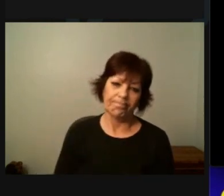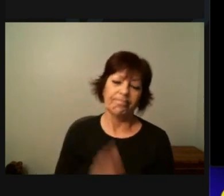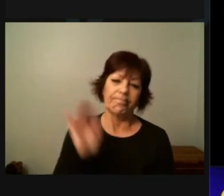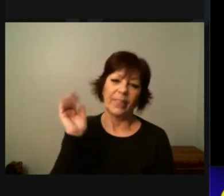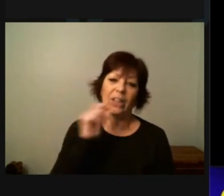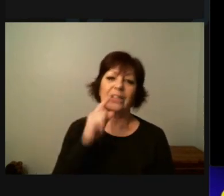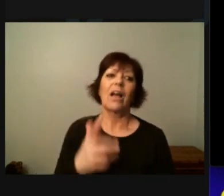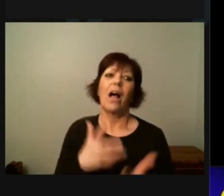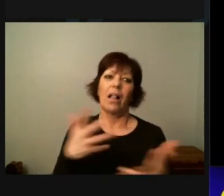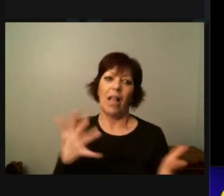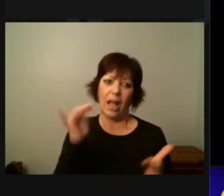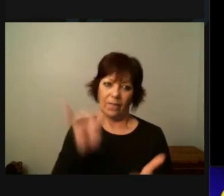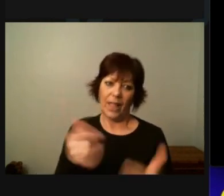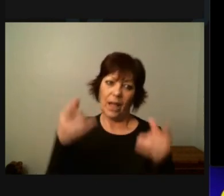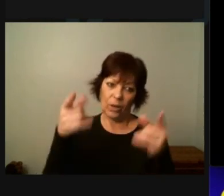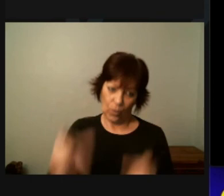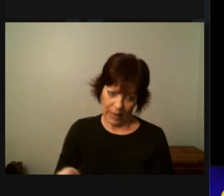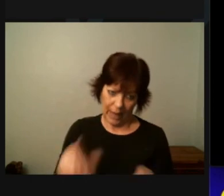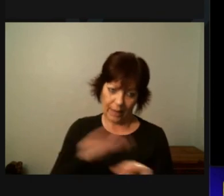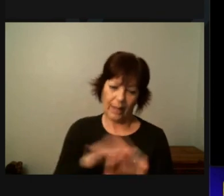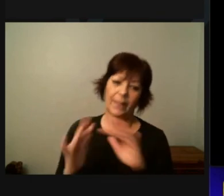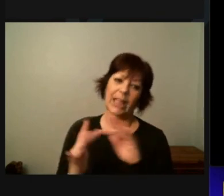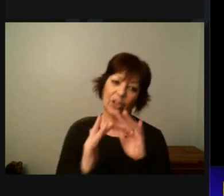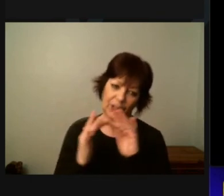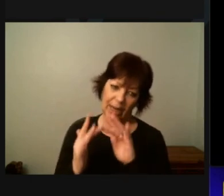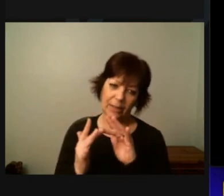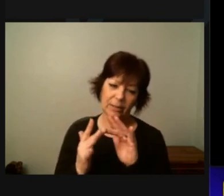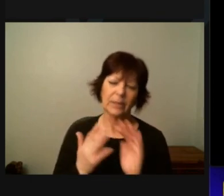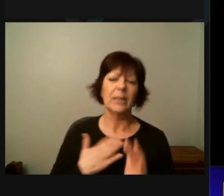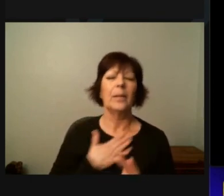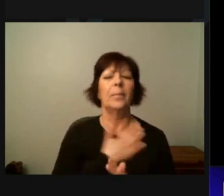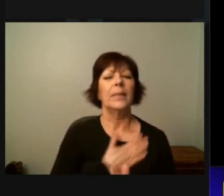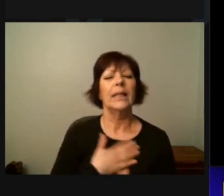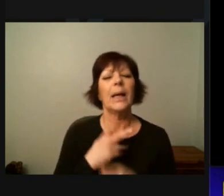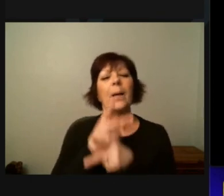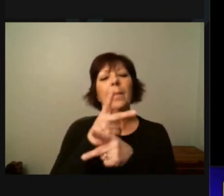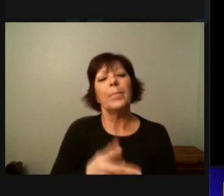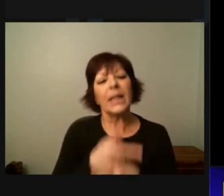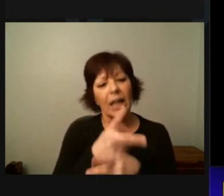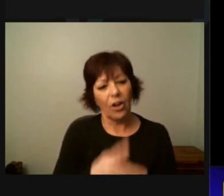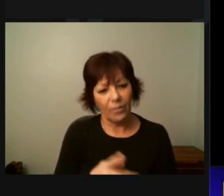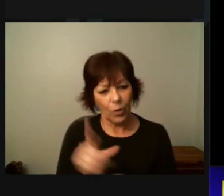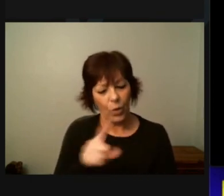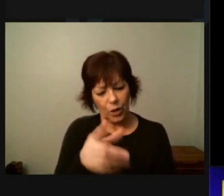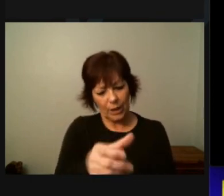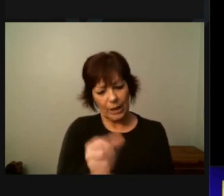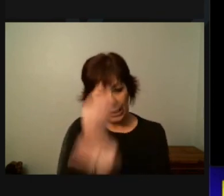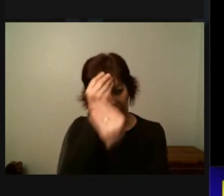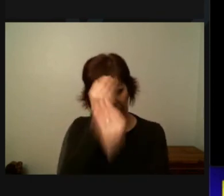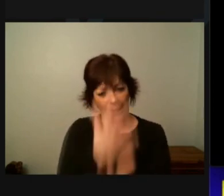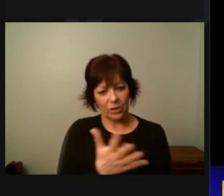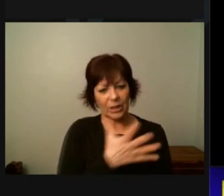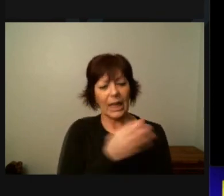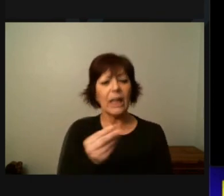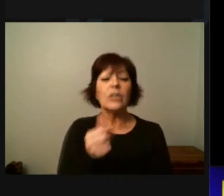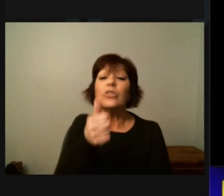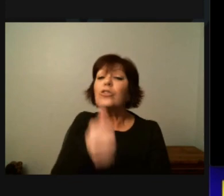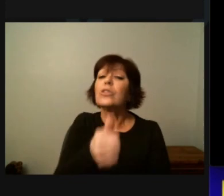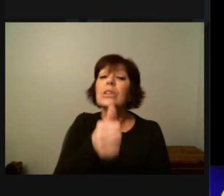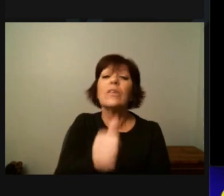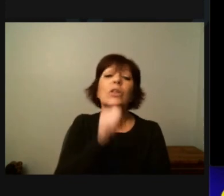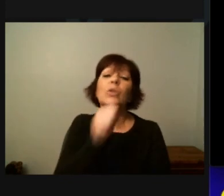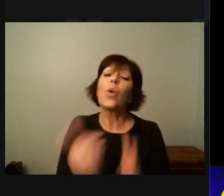is a lot of that going around on the internet. So please be careful where you get your sources, and please yourself don't